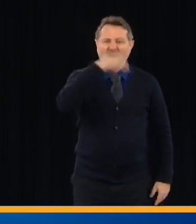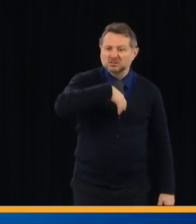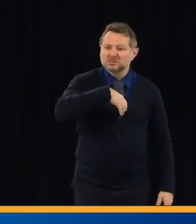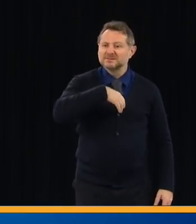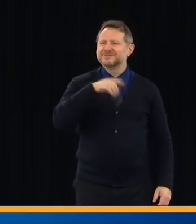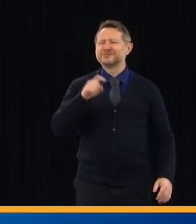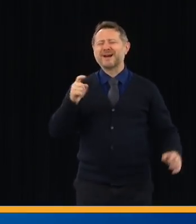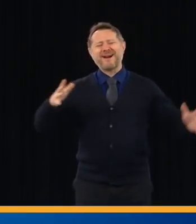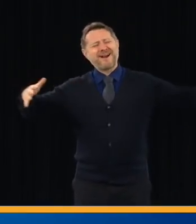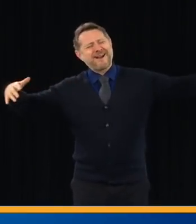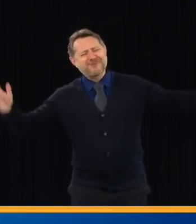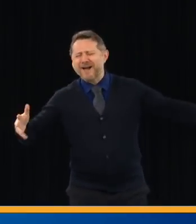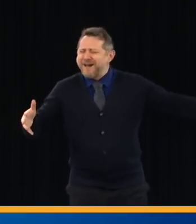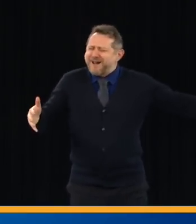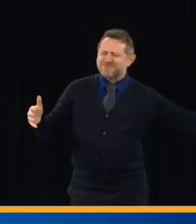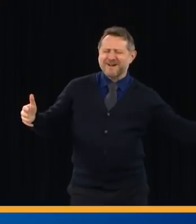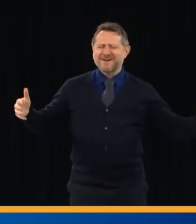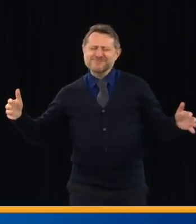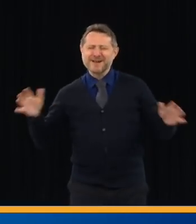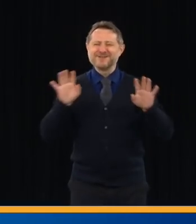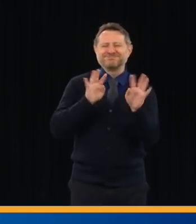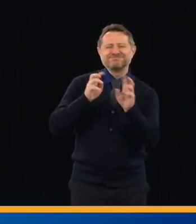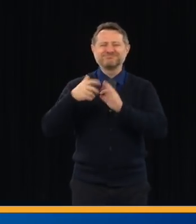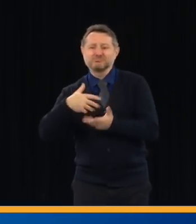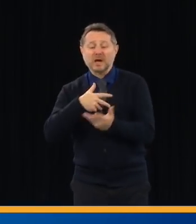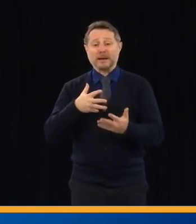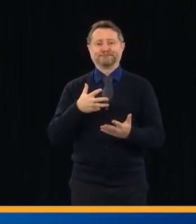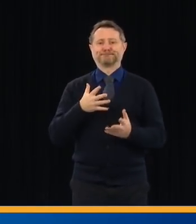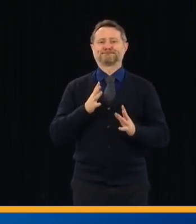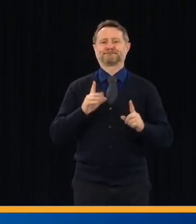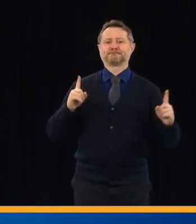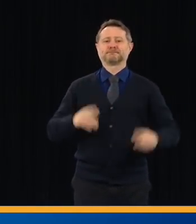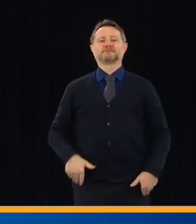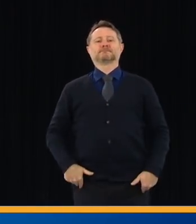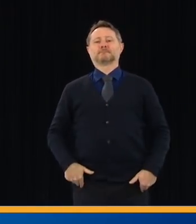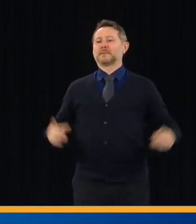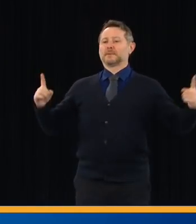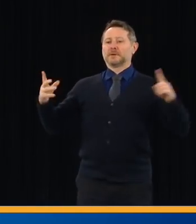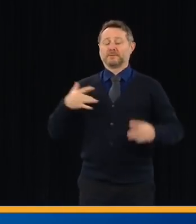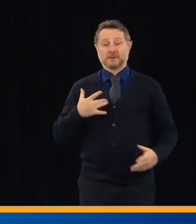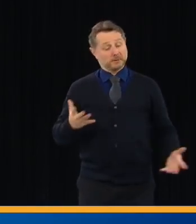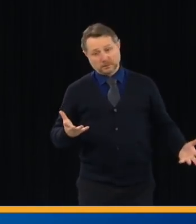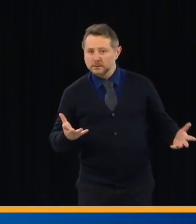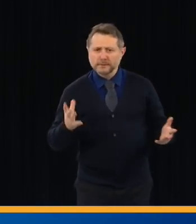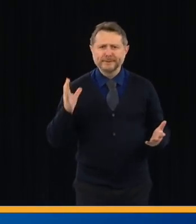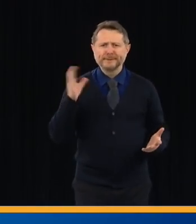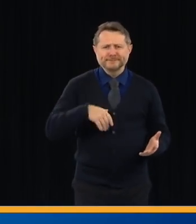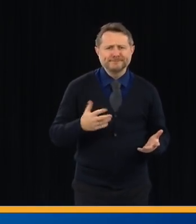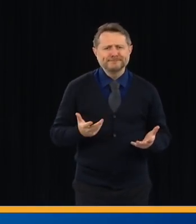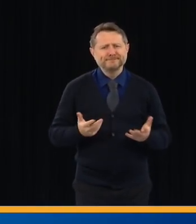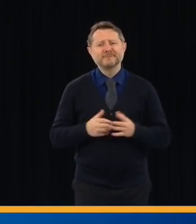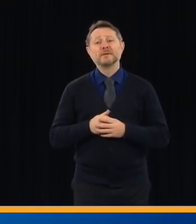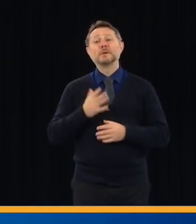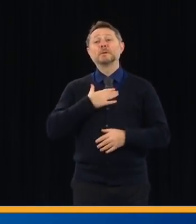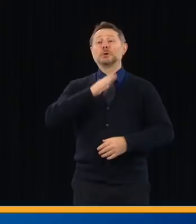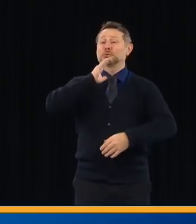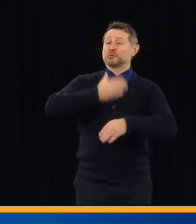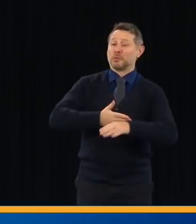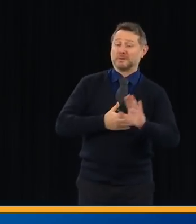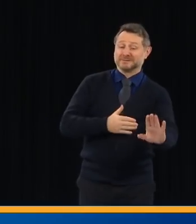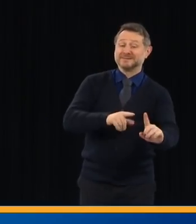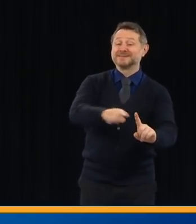fun, usual celebration of a birthday. My daughter's cousin has